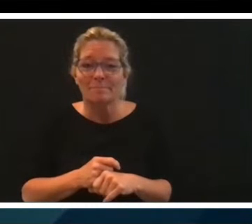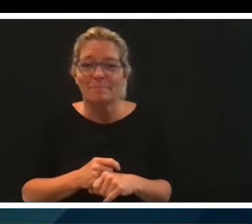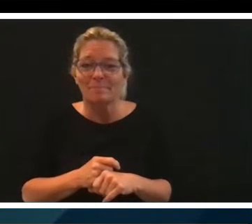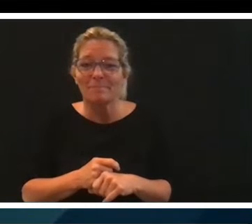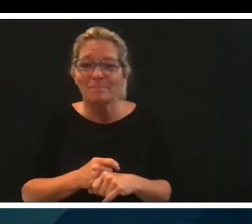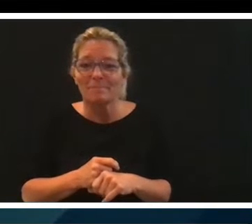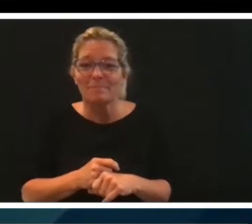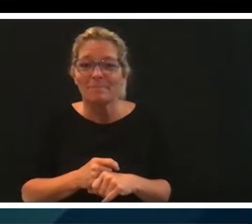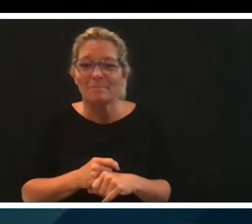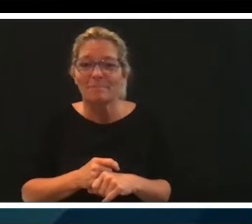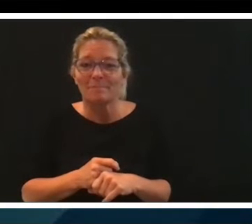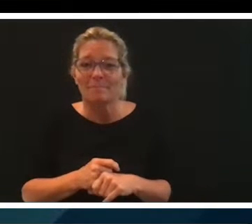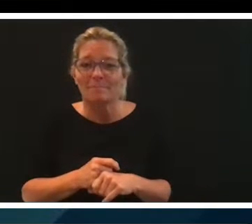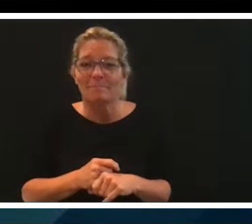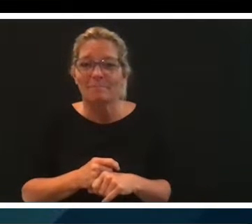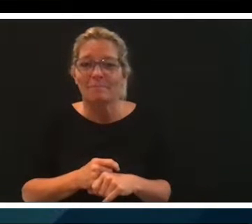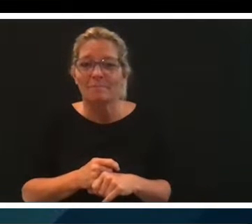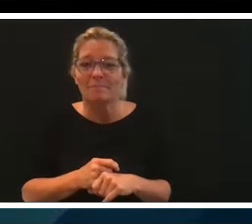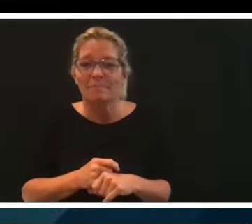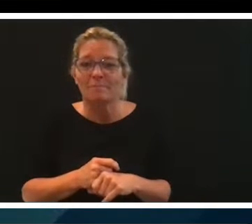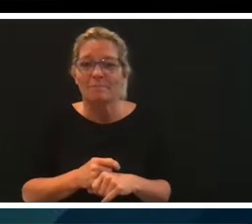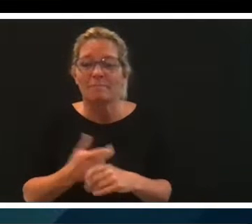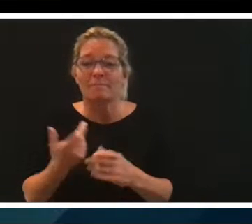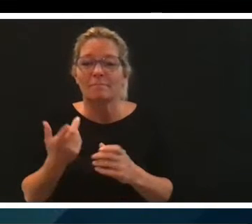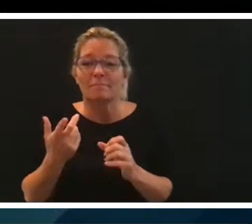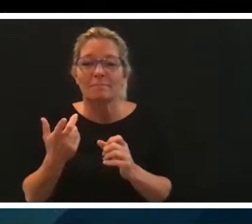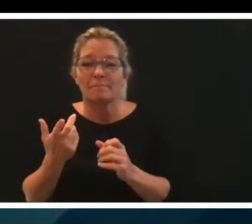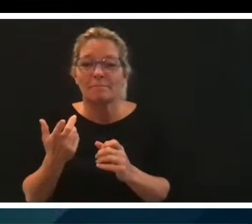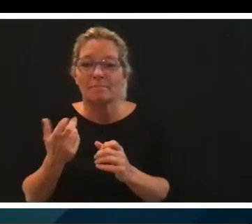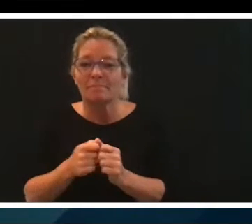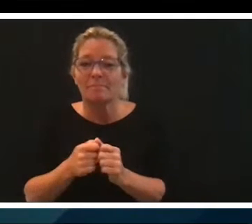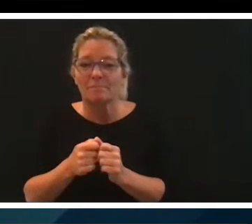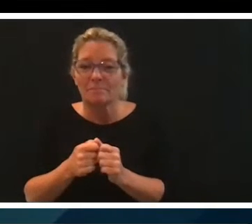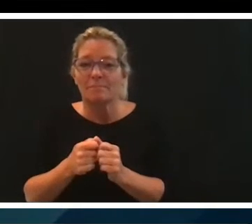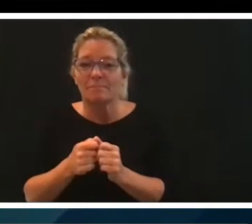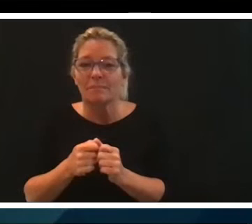keep anybody away from it uh, had they